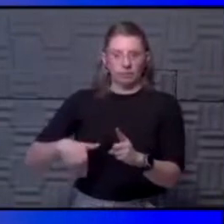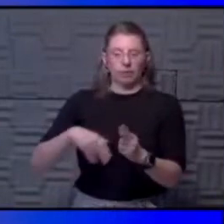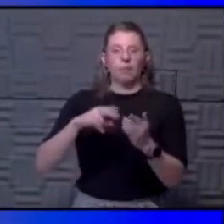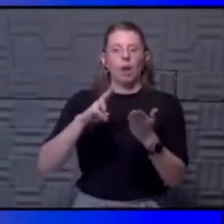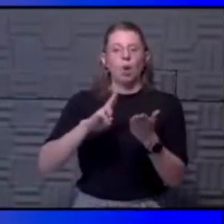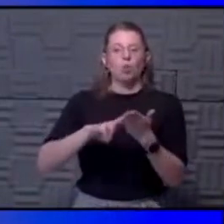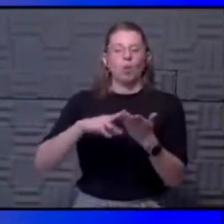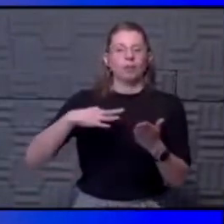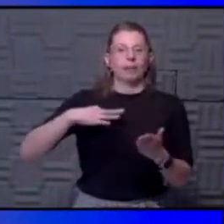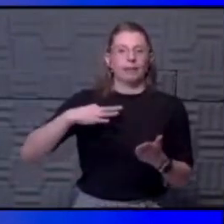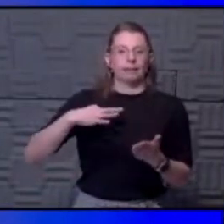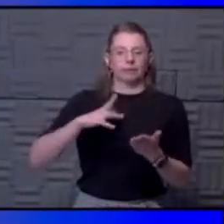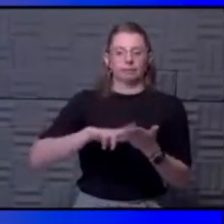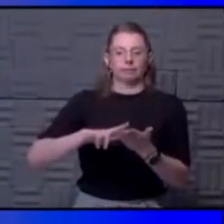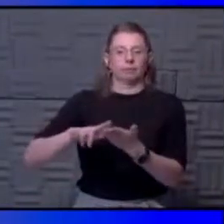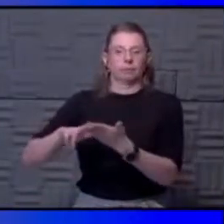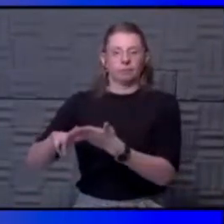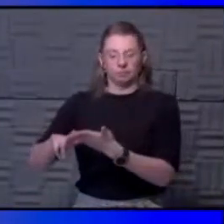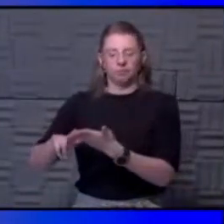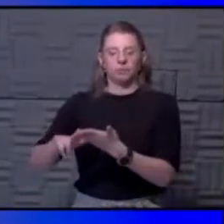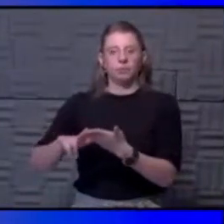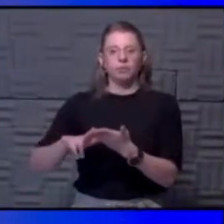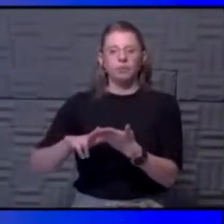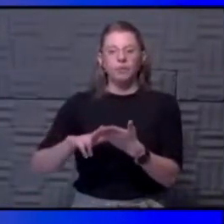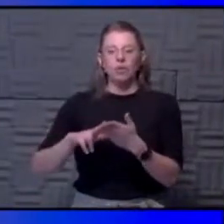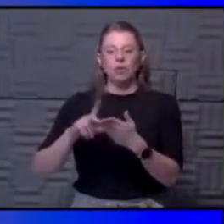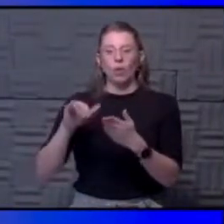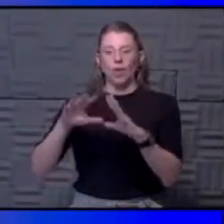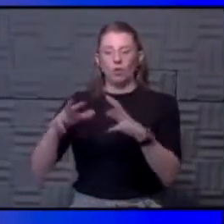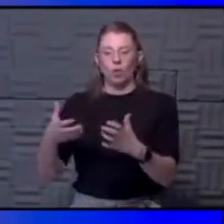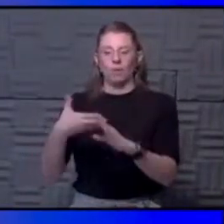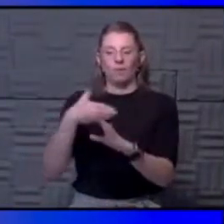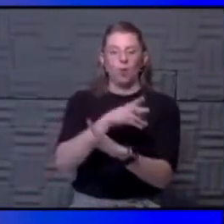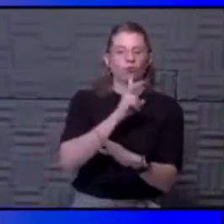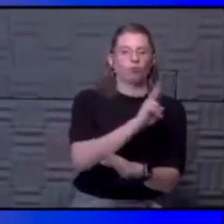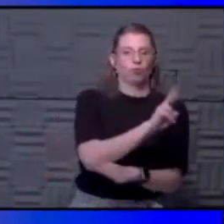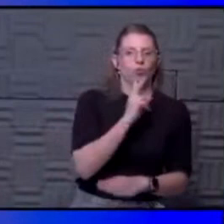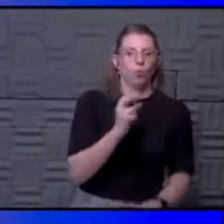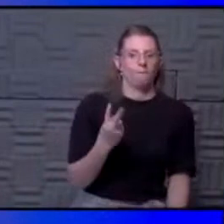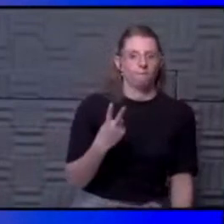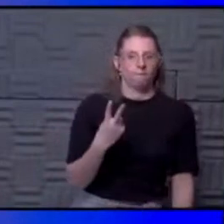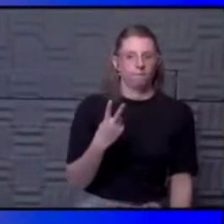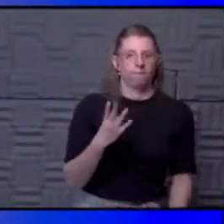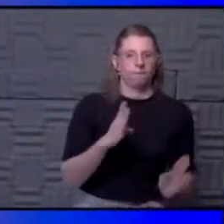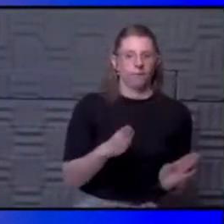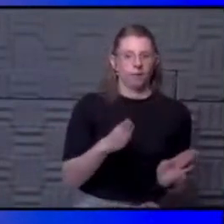likely candidates. And so that group will come before the 2 to 12 range. And so